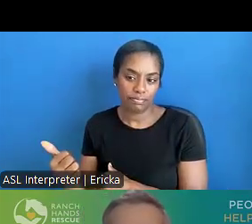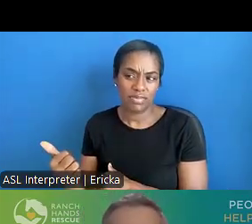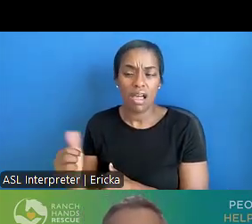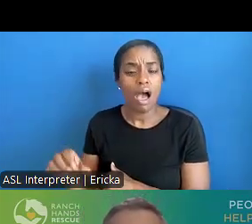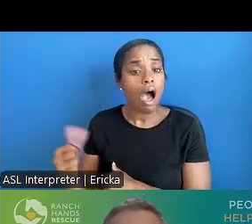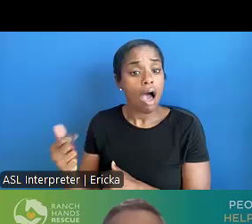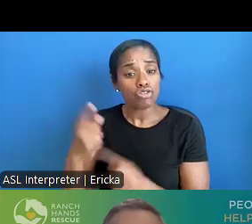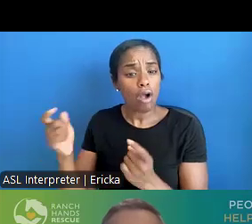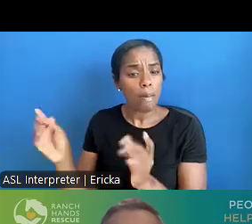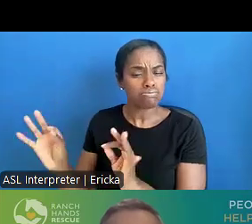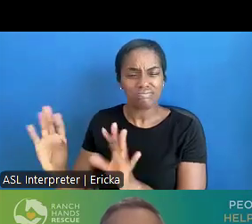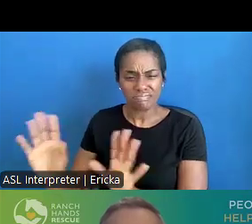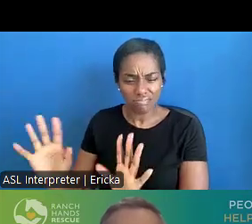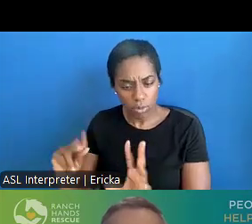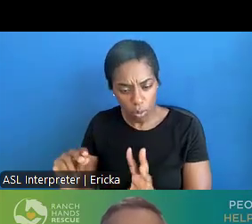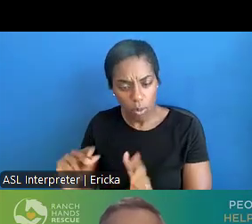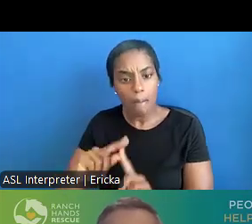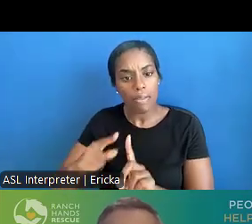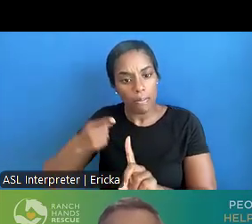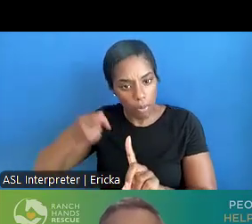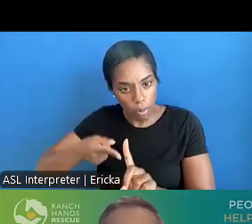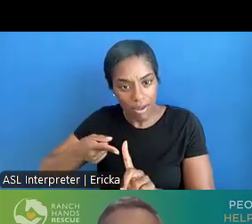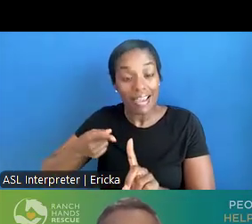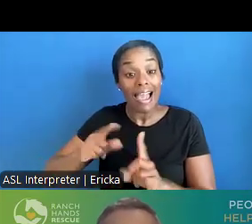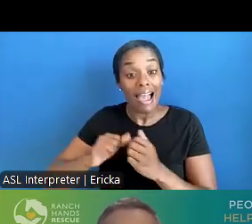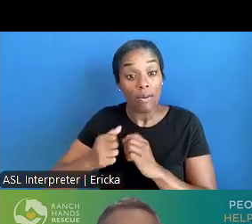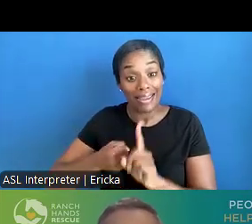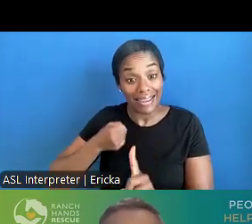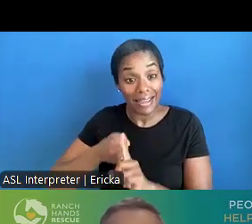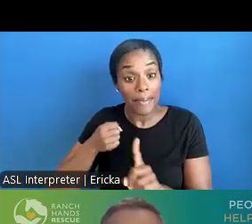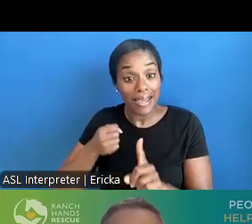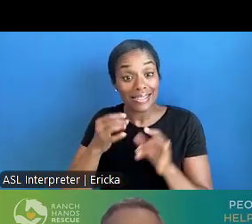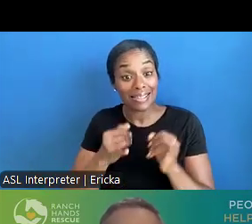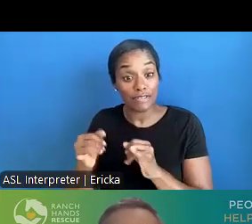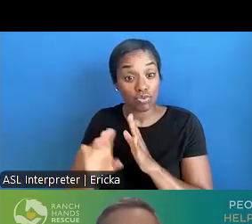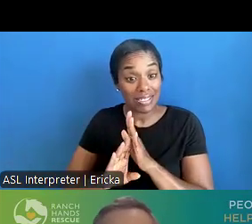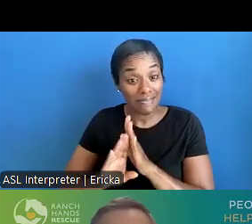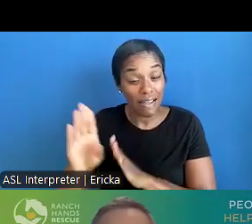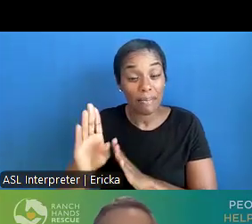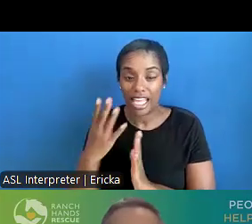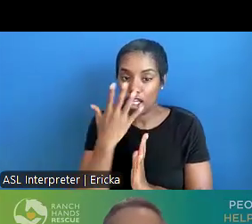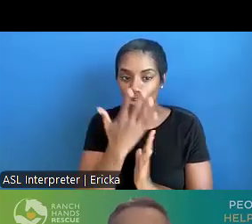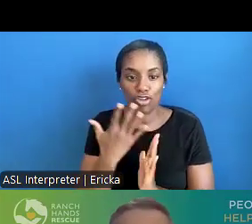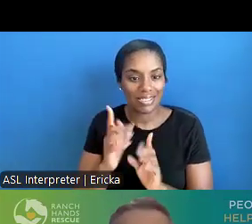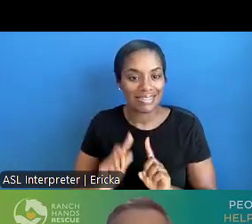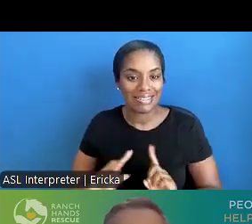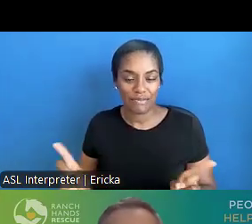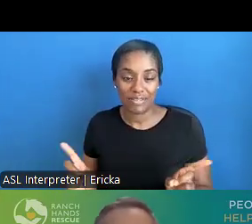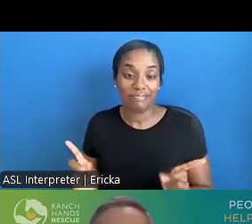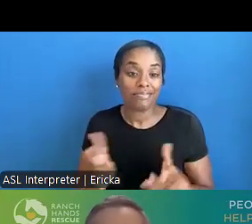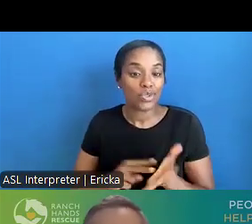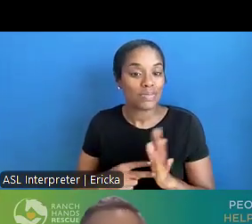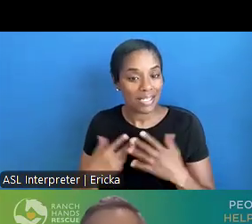types of trauma. It's just to point to the way that it impacts an individual's development looks different, and therefore the recovery